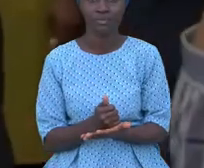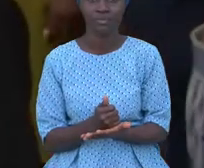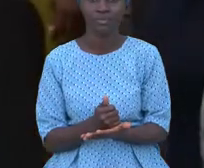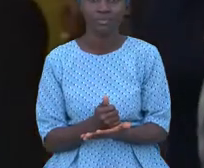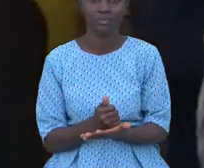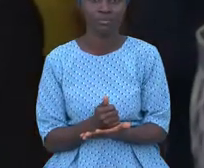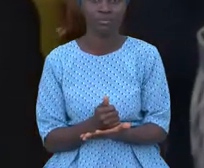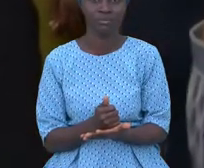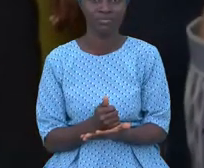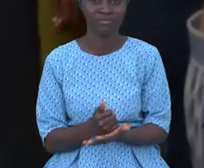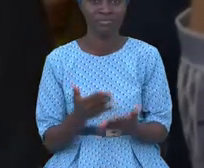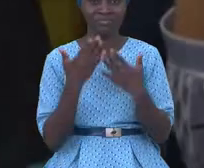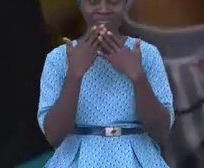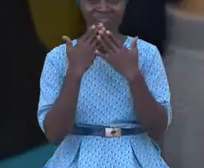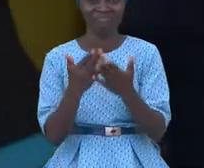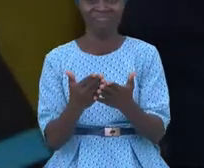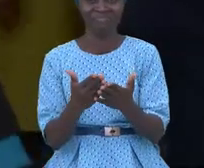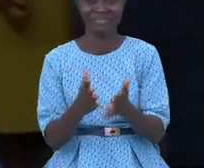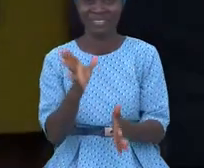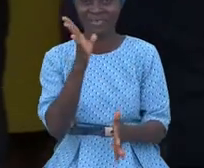Thank you, Mommy Esther. Mommy Esther